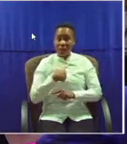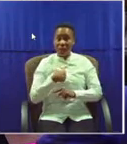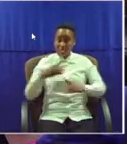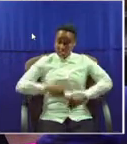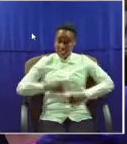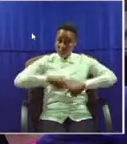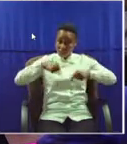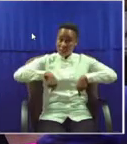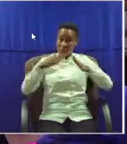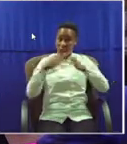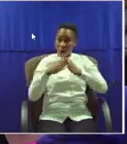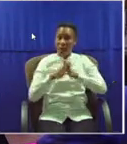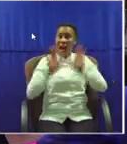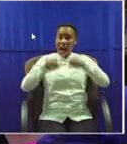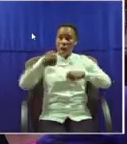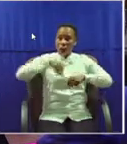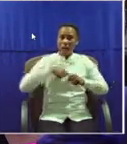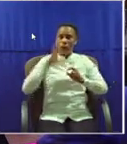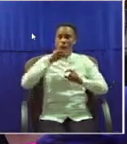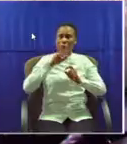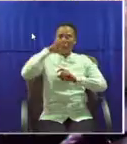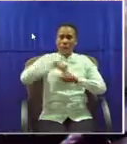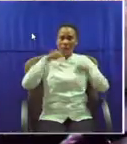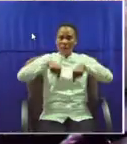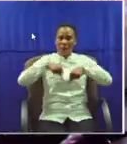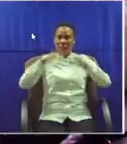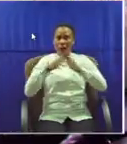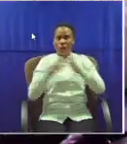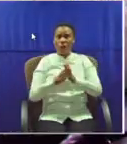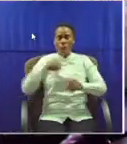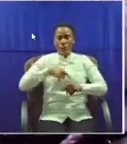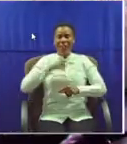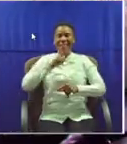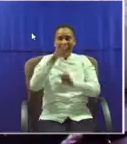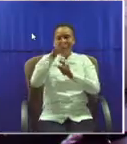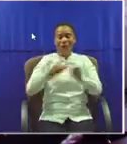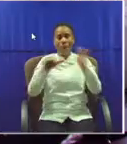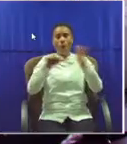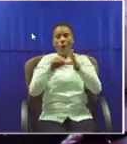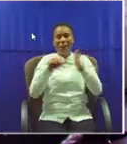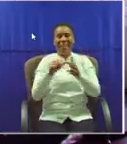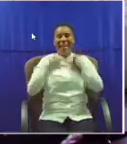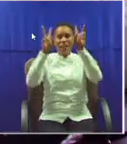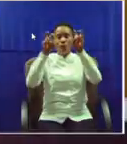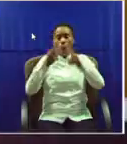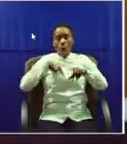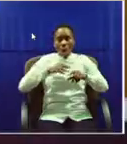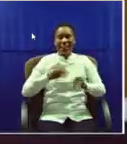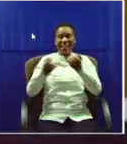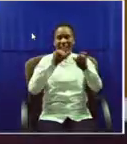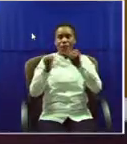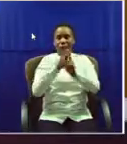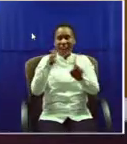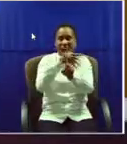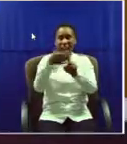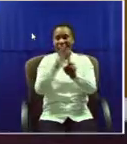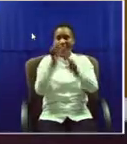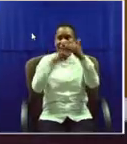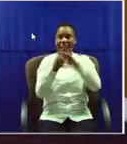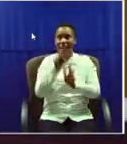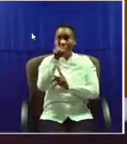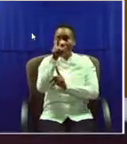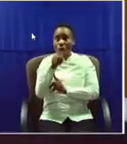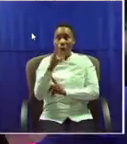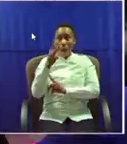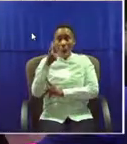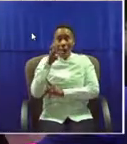us to speak in this house. We are telling you a very important issue. I am now. We are being sexually harassed under your watch. Honorable, and you are letting it